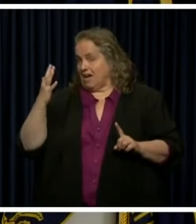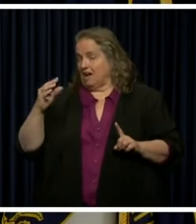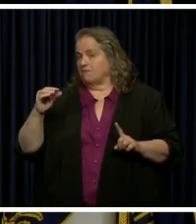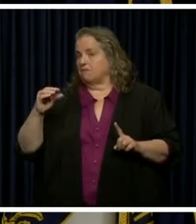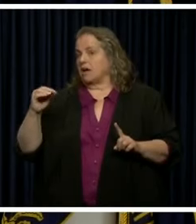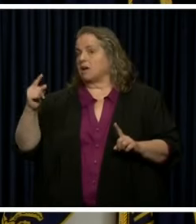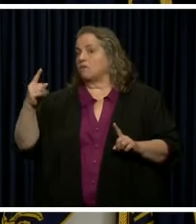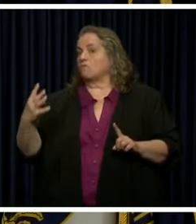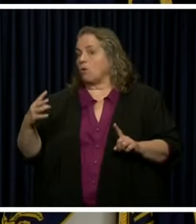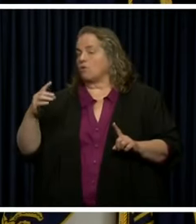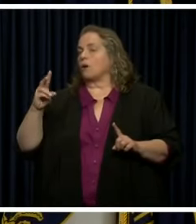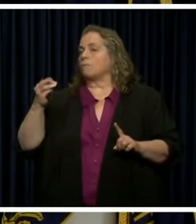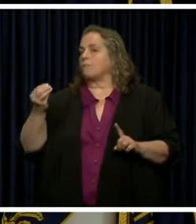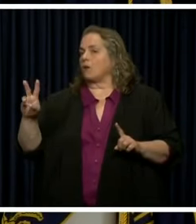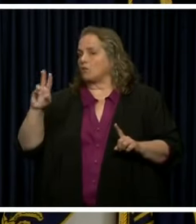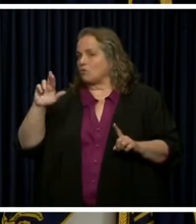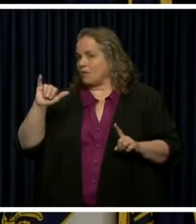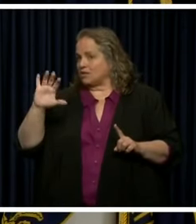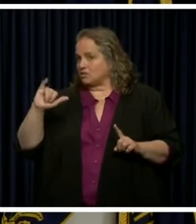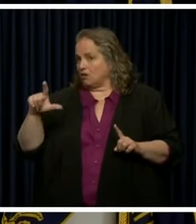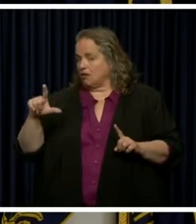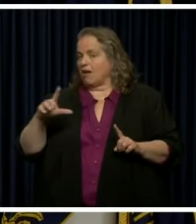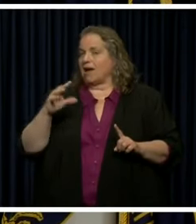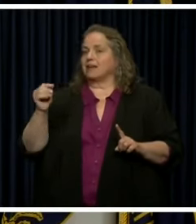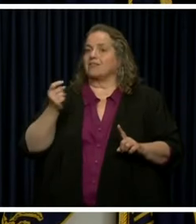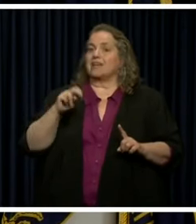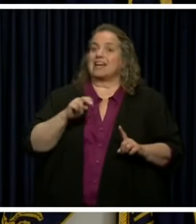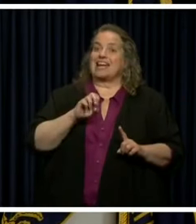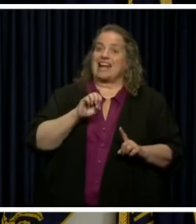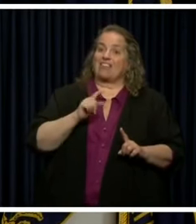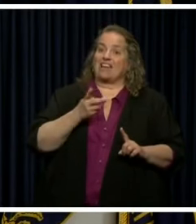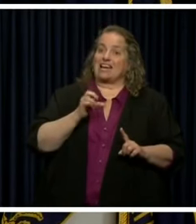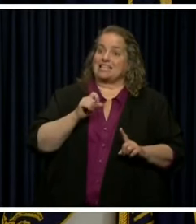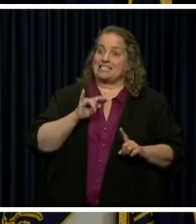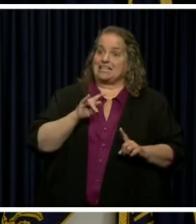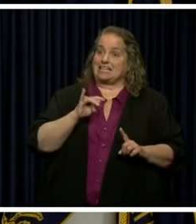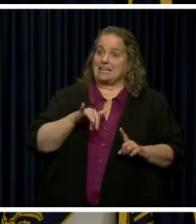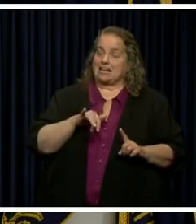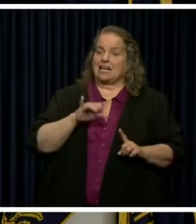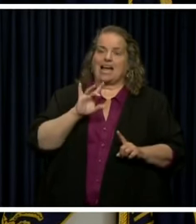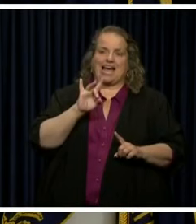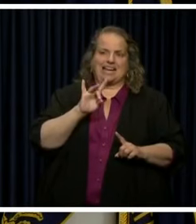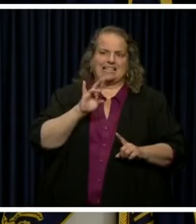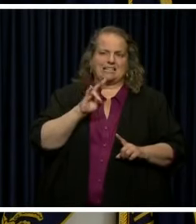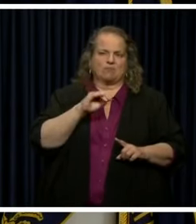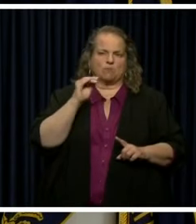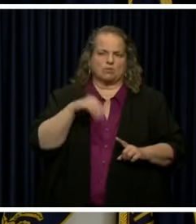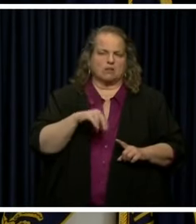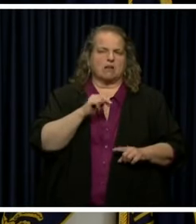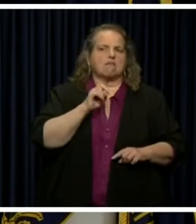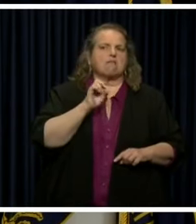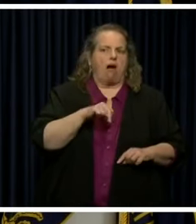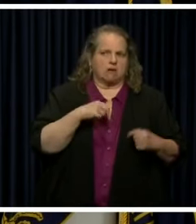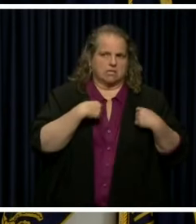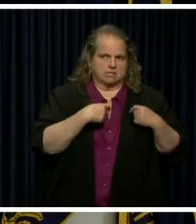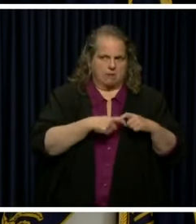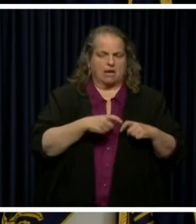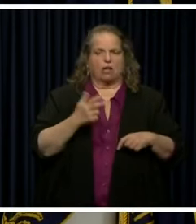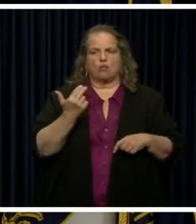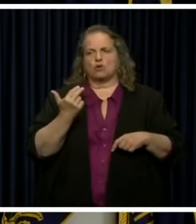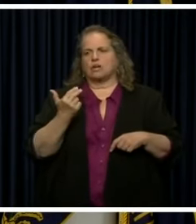5.25% multiracial. And then on ethnicity, it's about 87% non-Hispanic